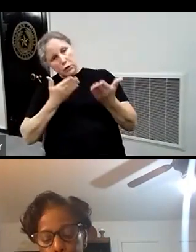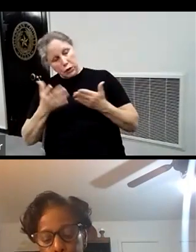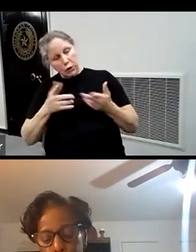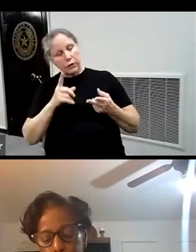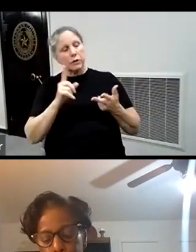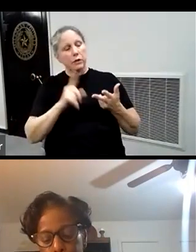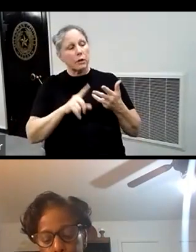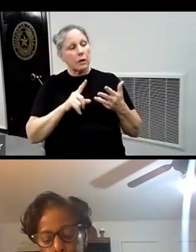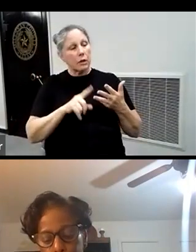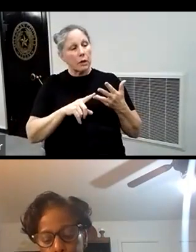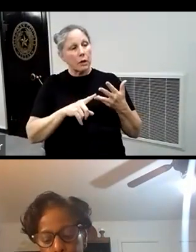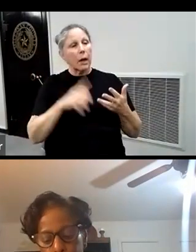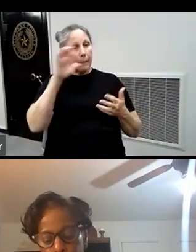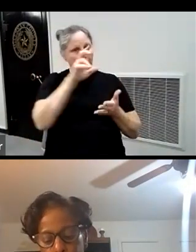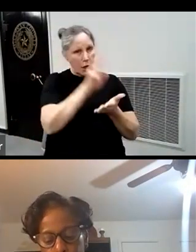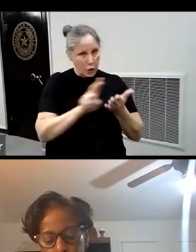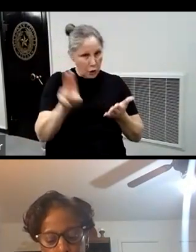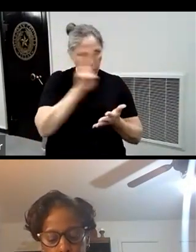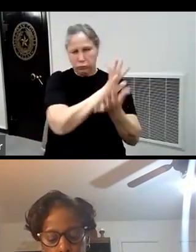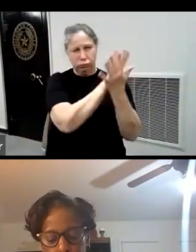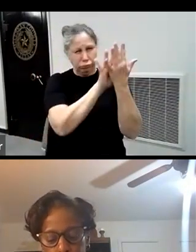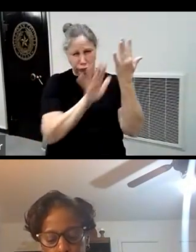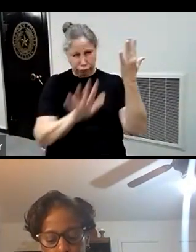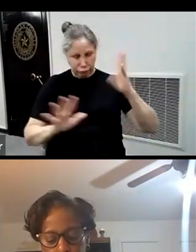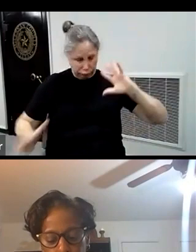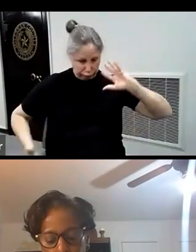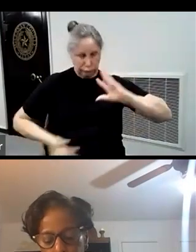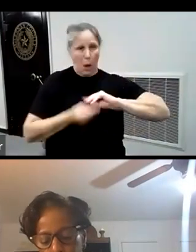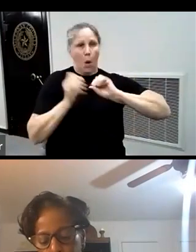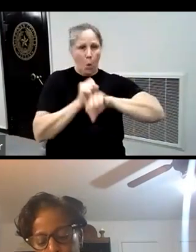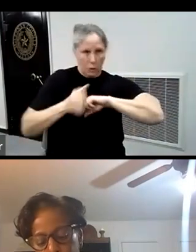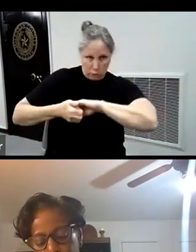Centacor, Baylor University, and other members of our community.